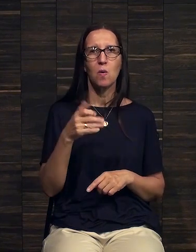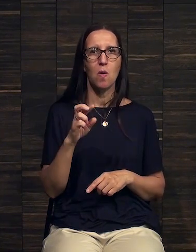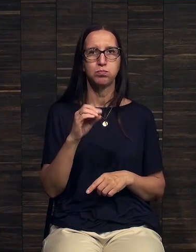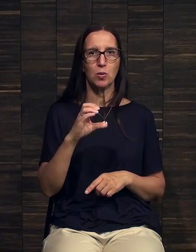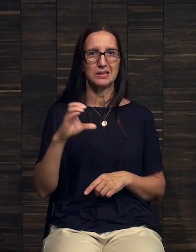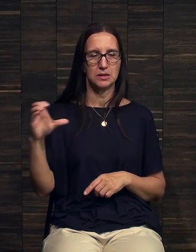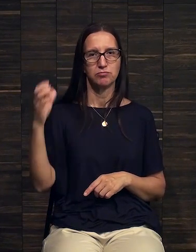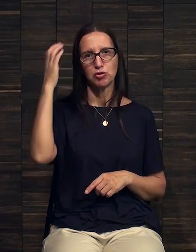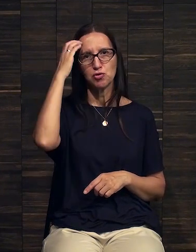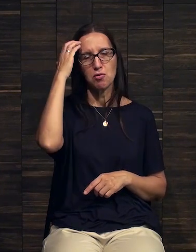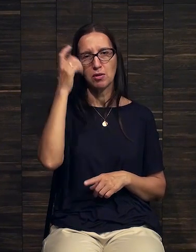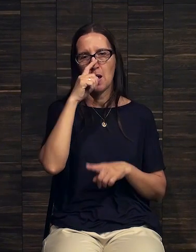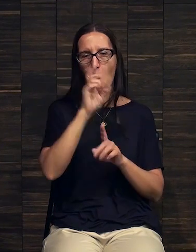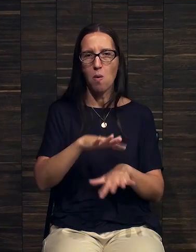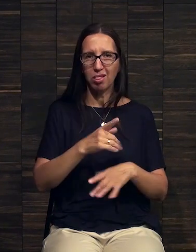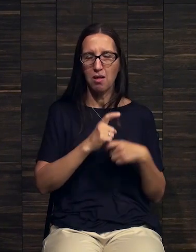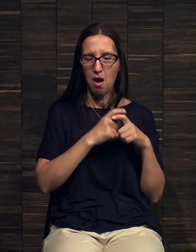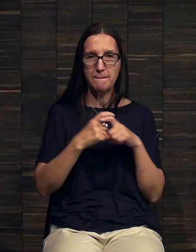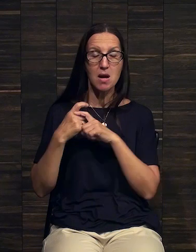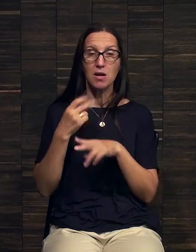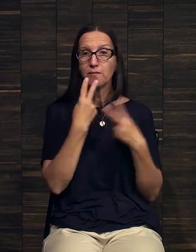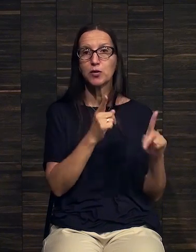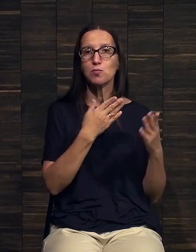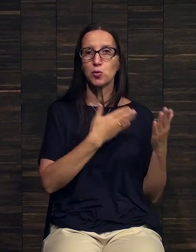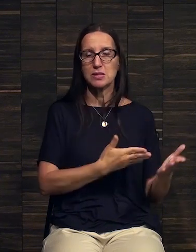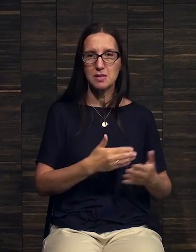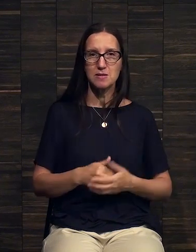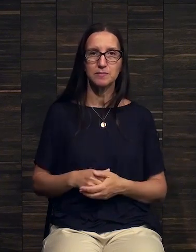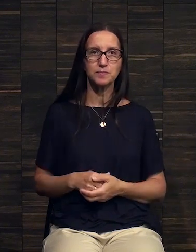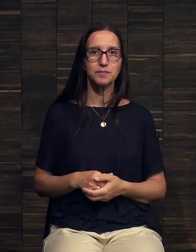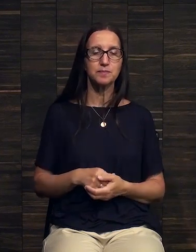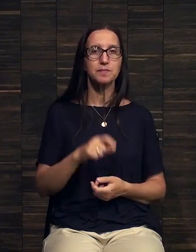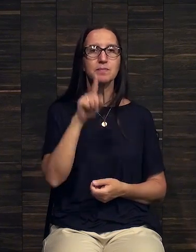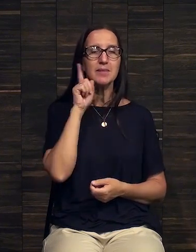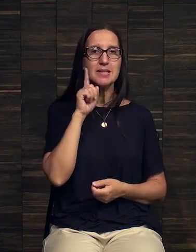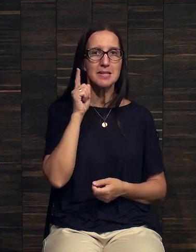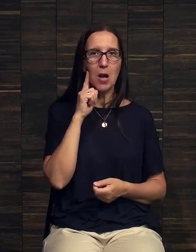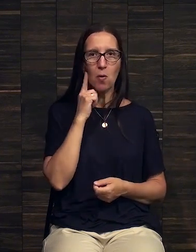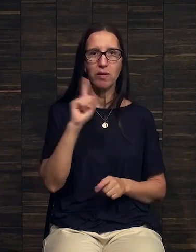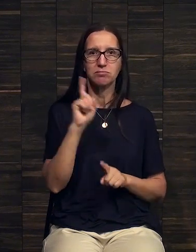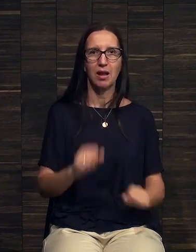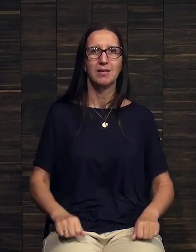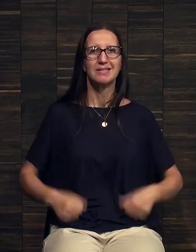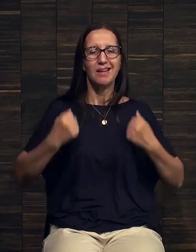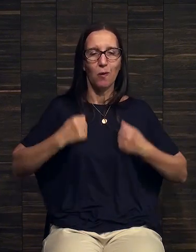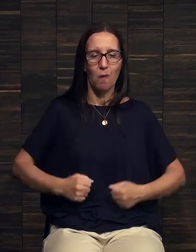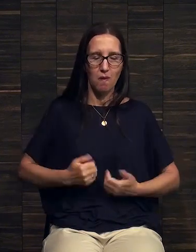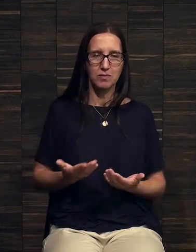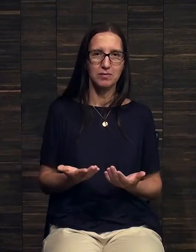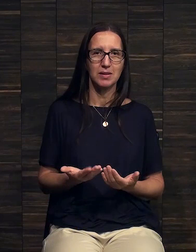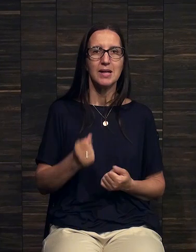Boss probably was a designer with the eagles, with the crosses, and